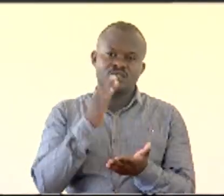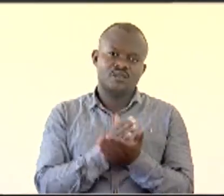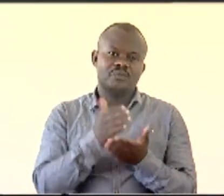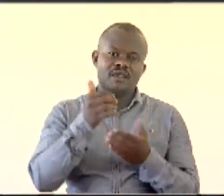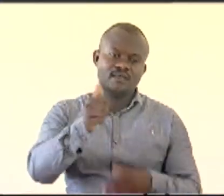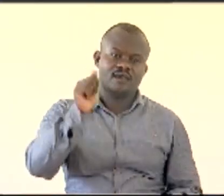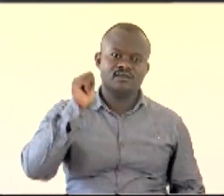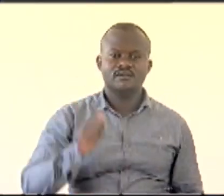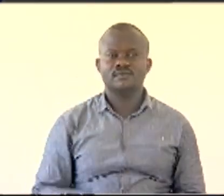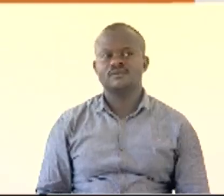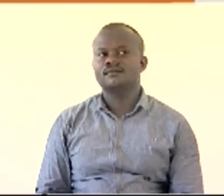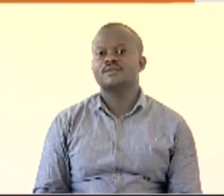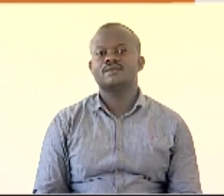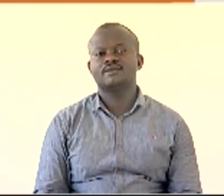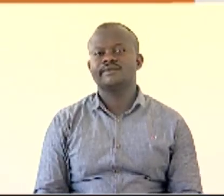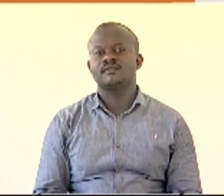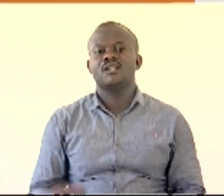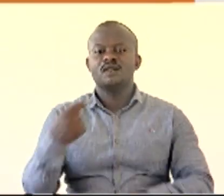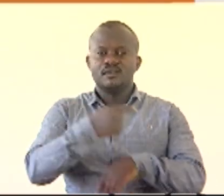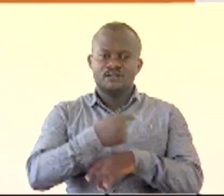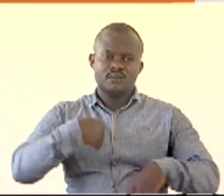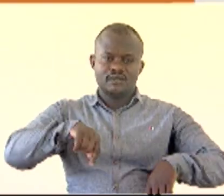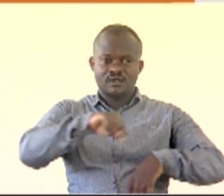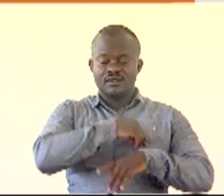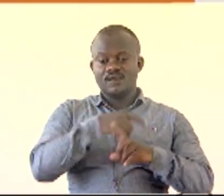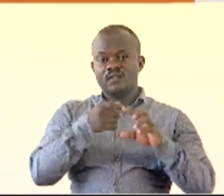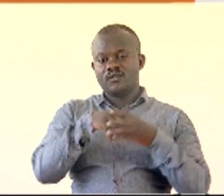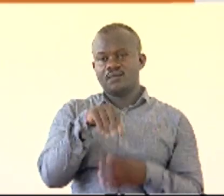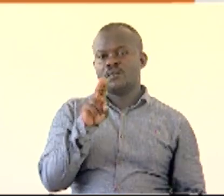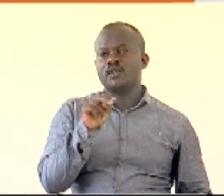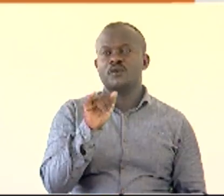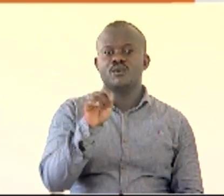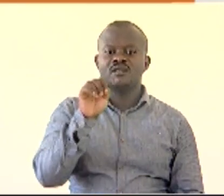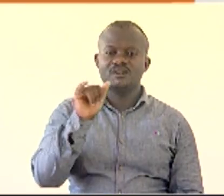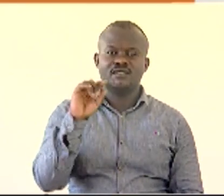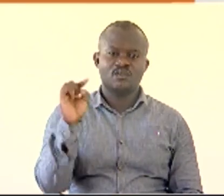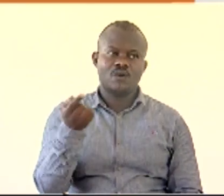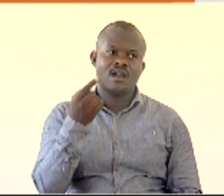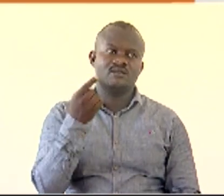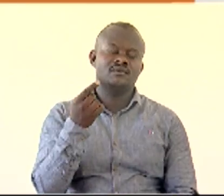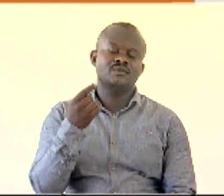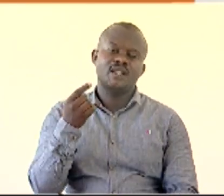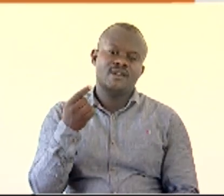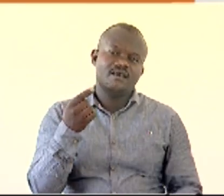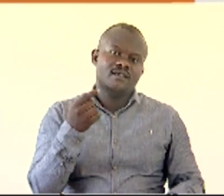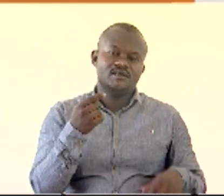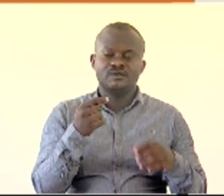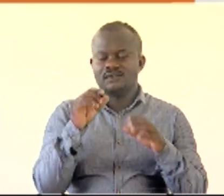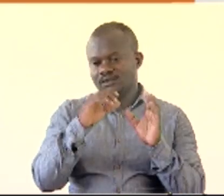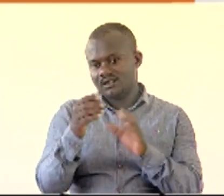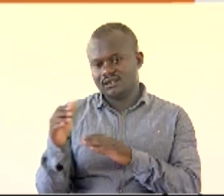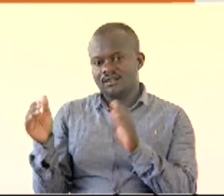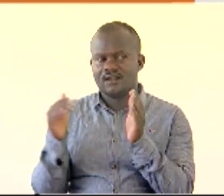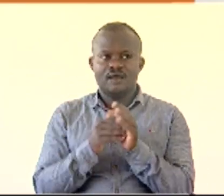that. Our lesson today is from Unit 1, Biodiversity and Classification, and